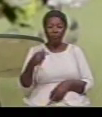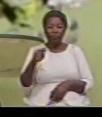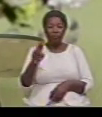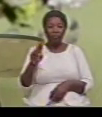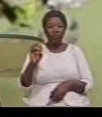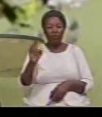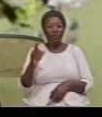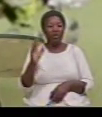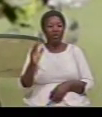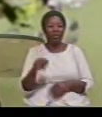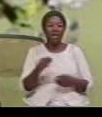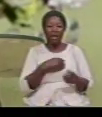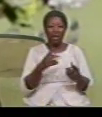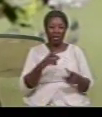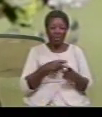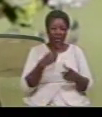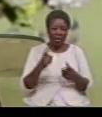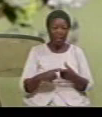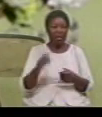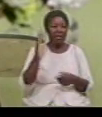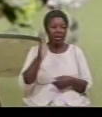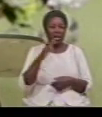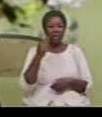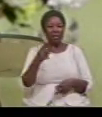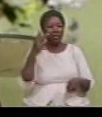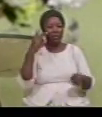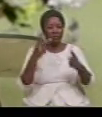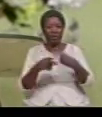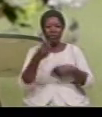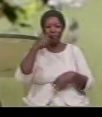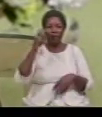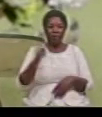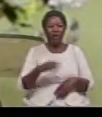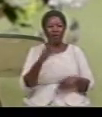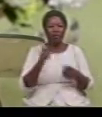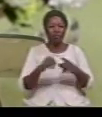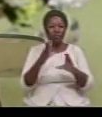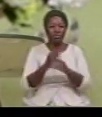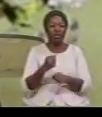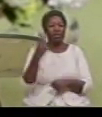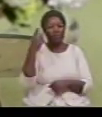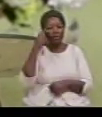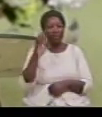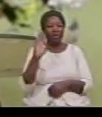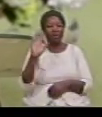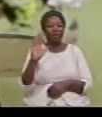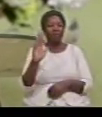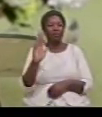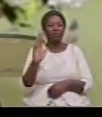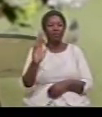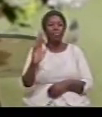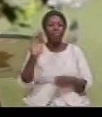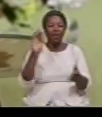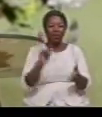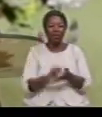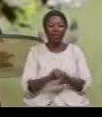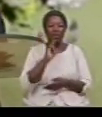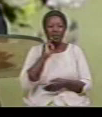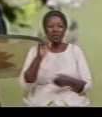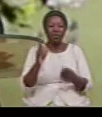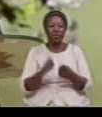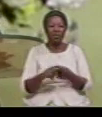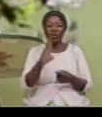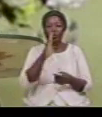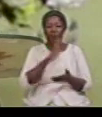also unclean, and cedar wood, the scarlet, and hyssop. We read to verse 8, we see